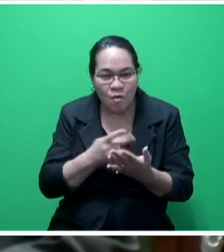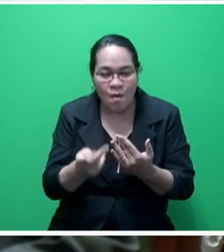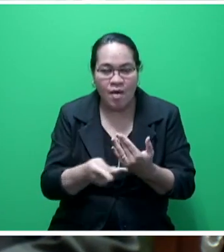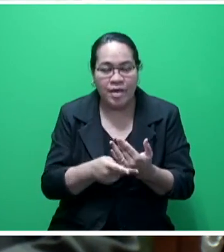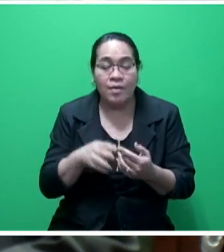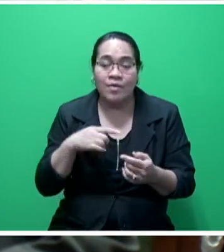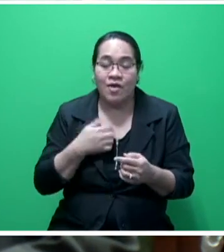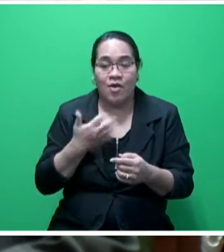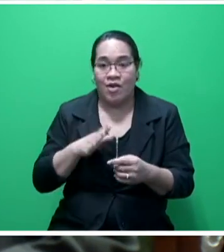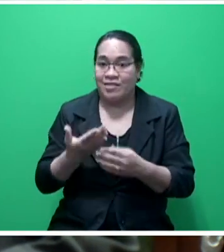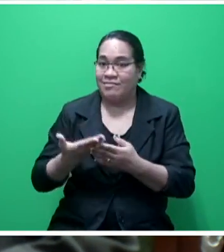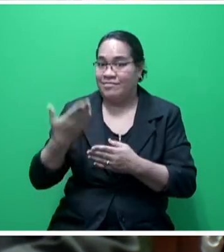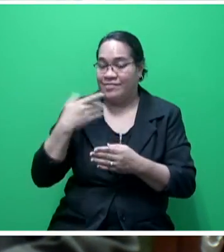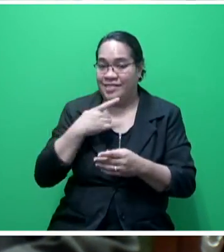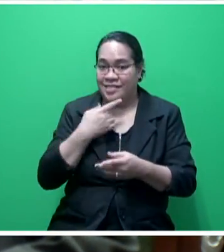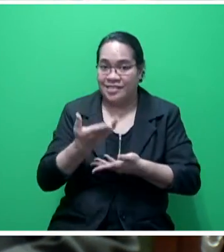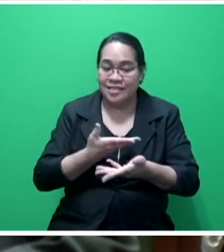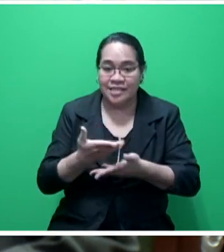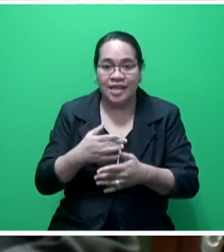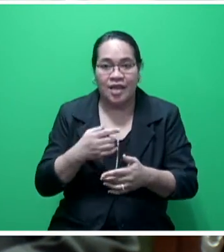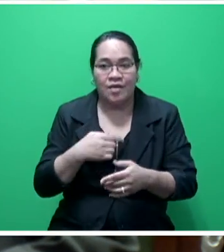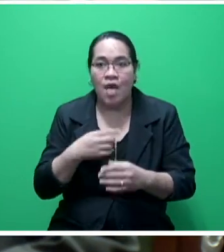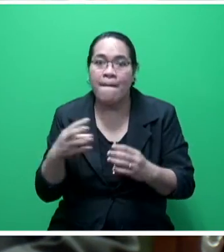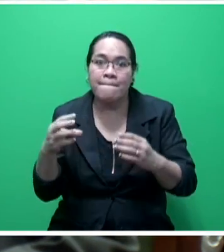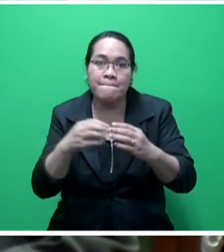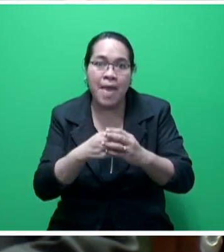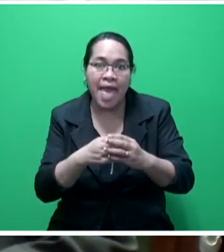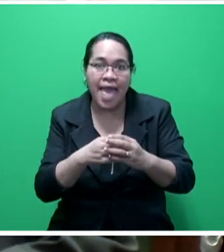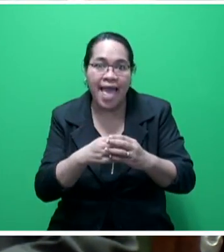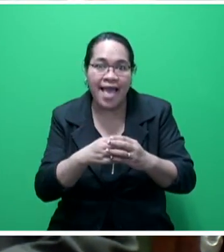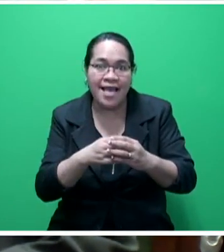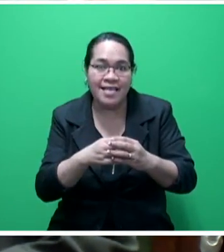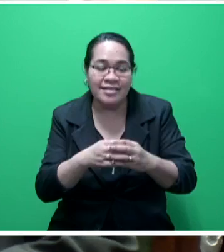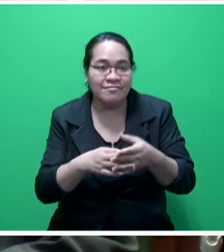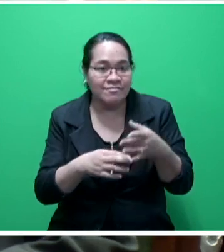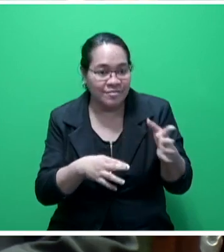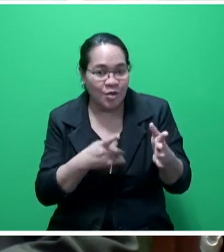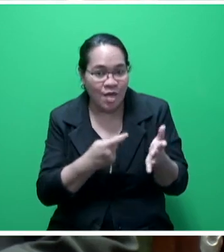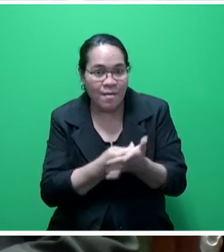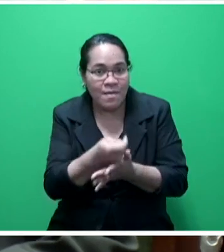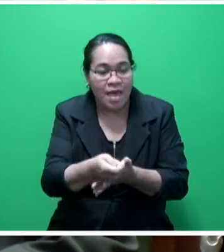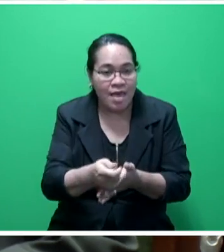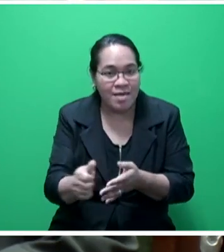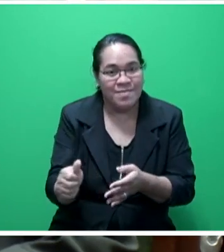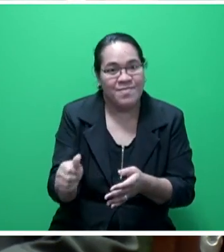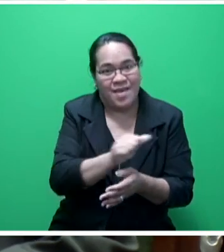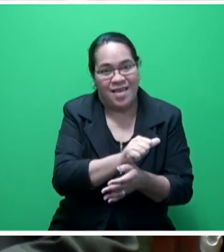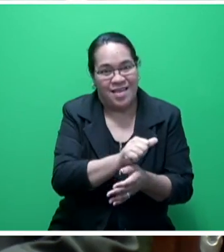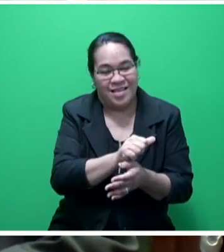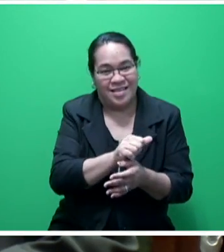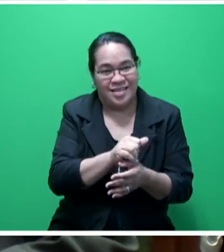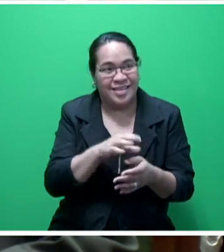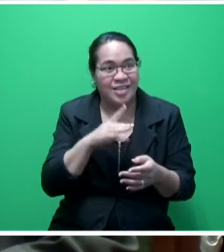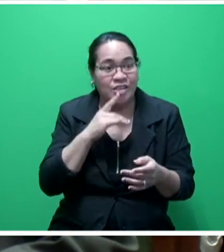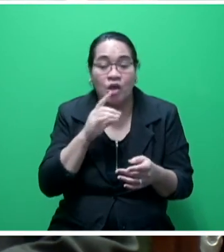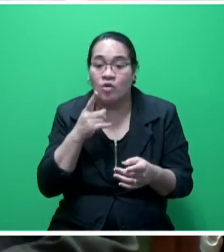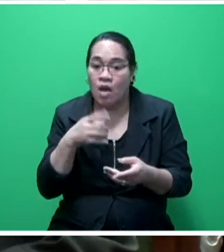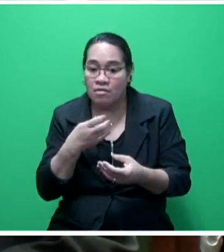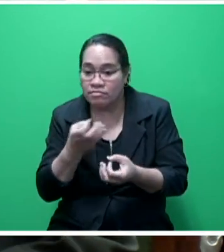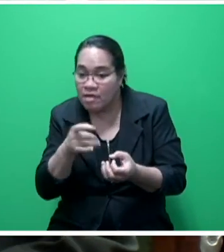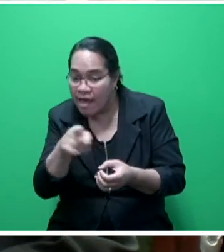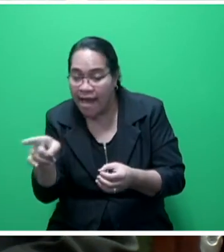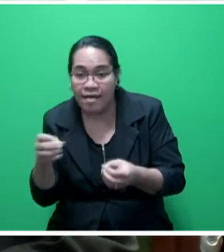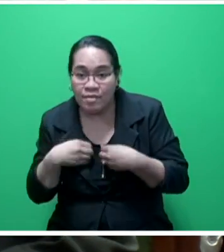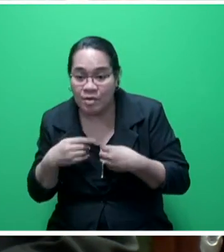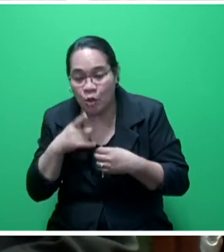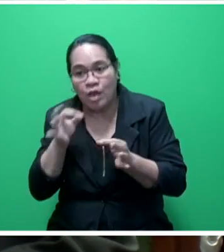have put in place our discussions with the banks with the immediate repayment relief with the financial institutions. So a lot of the businesses, they could